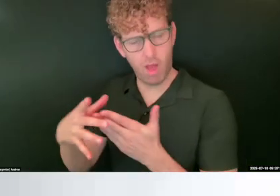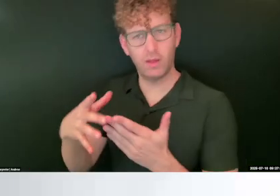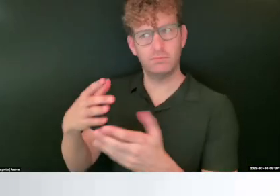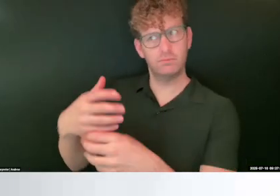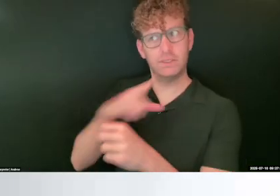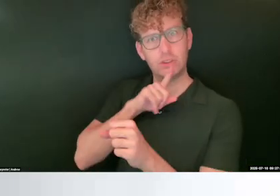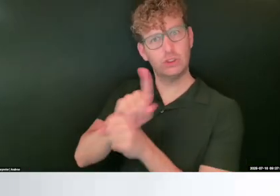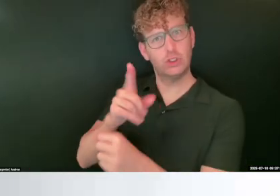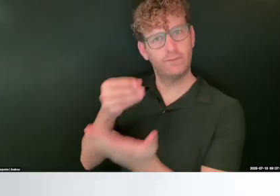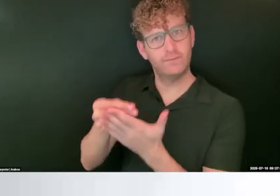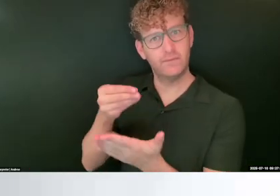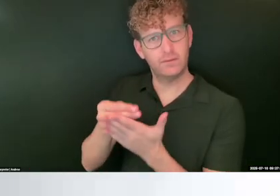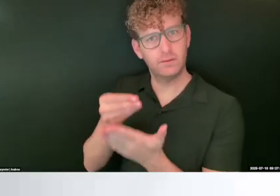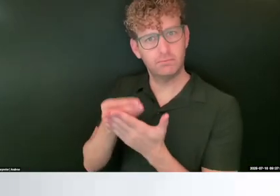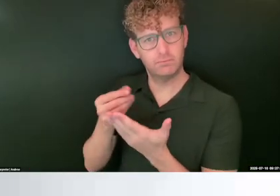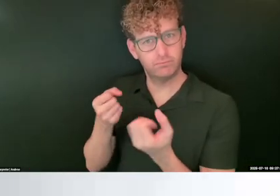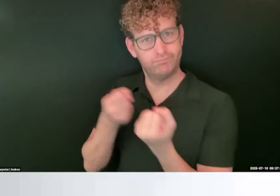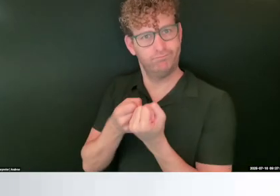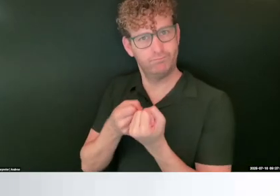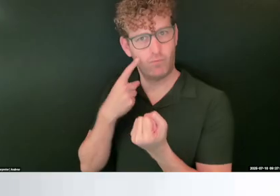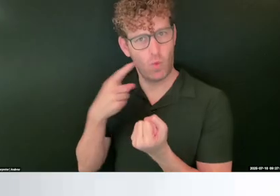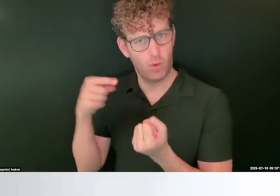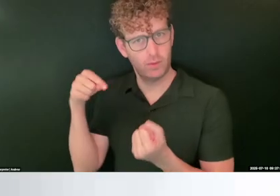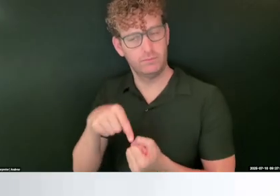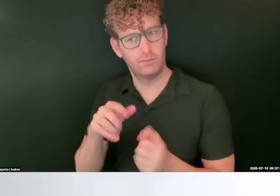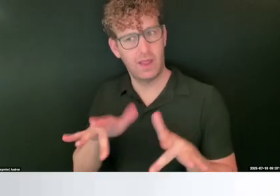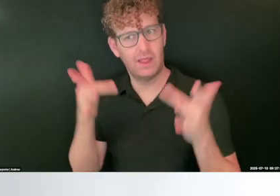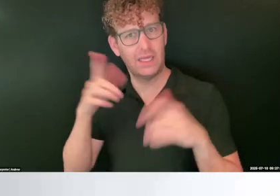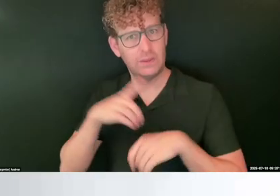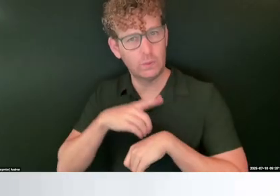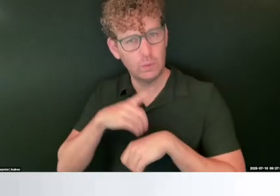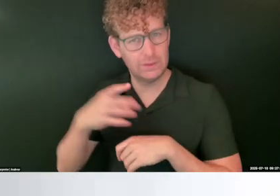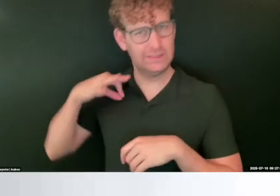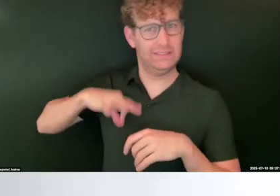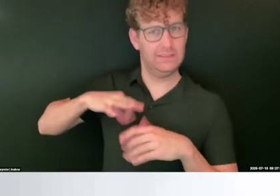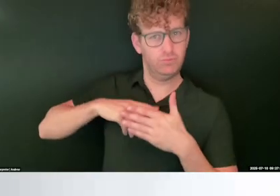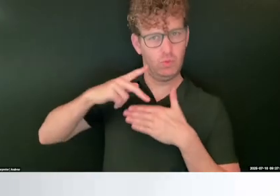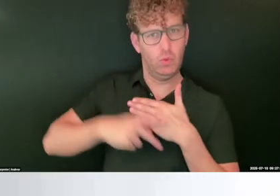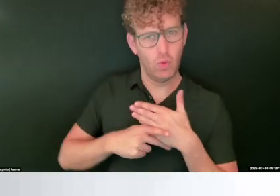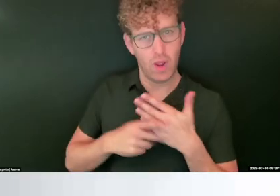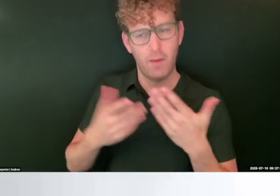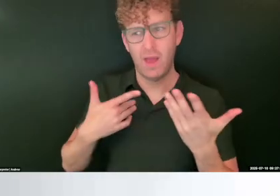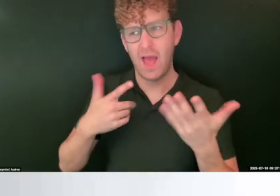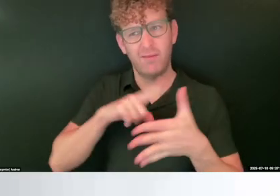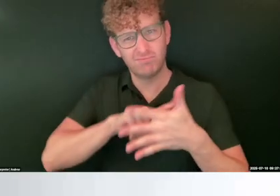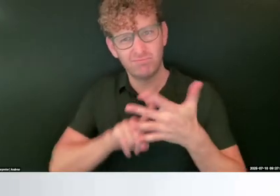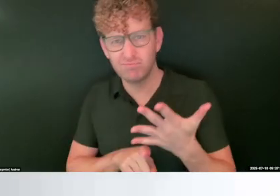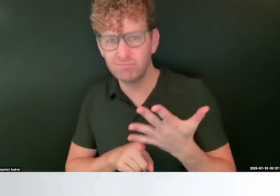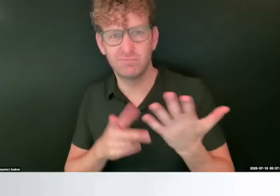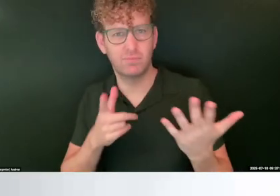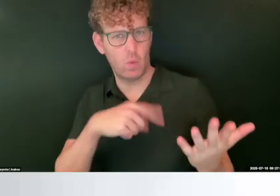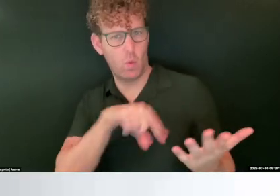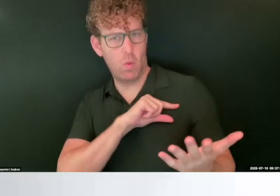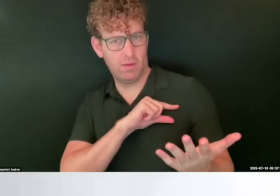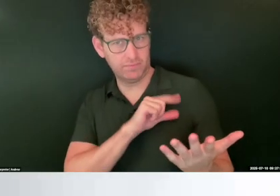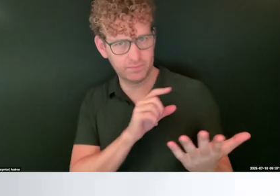it the most, our light-duty incentive programs have various eligibility criteria, but often do not align on how they